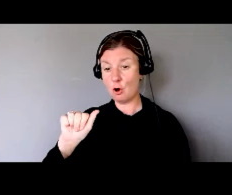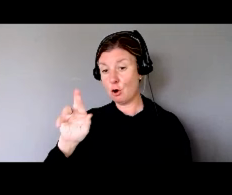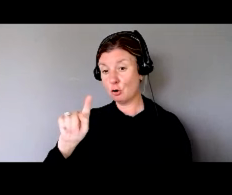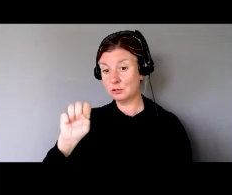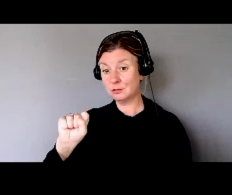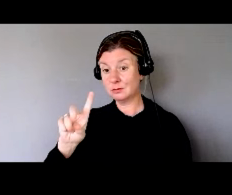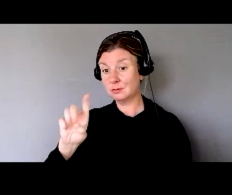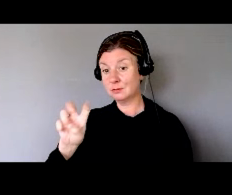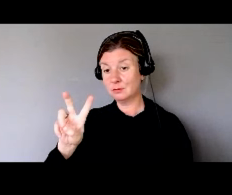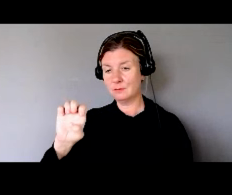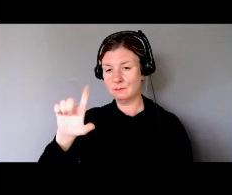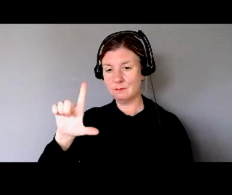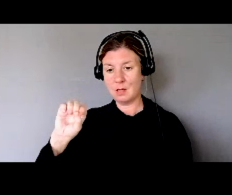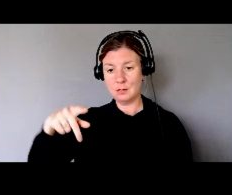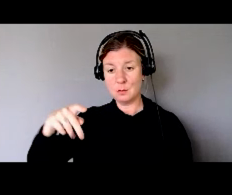publicart@calgaryartsdevelopment.com.